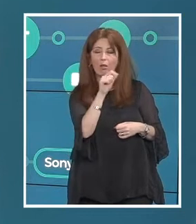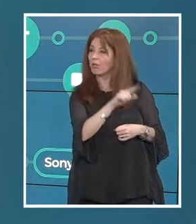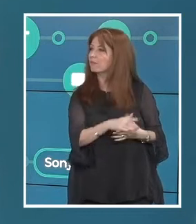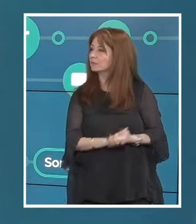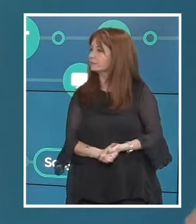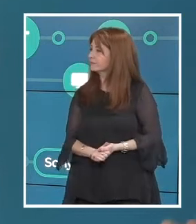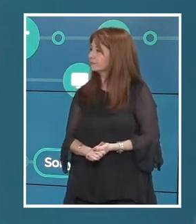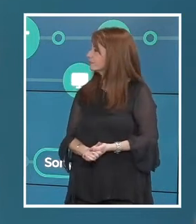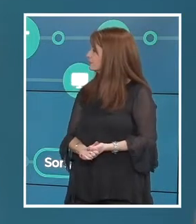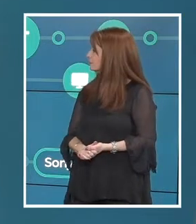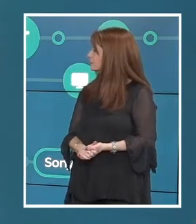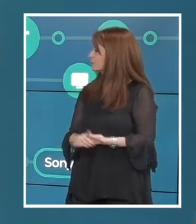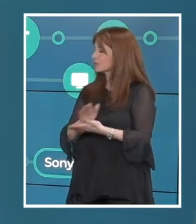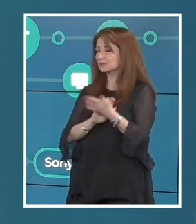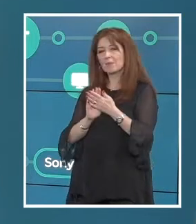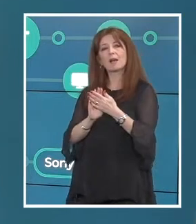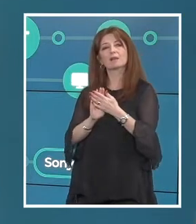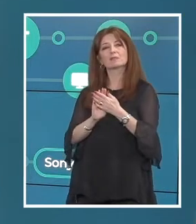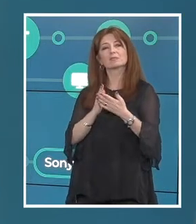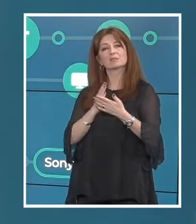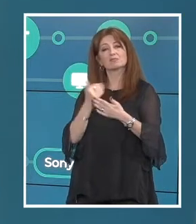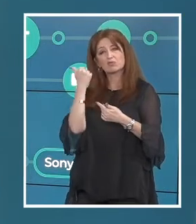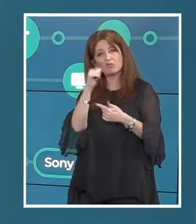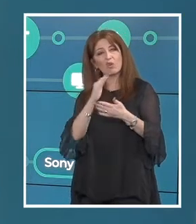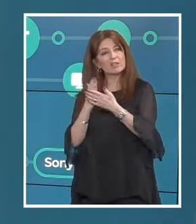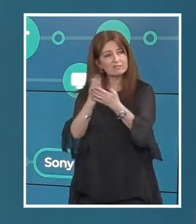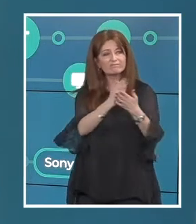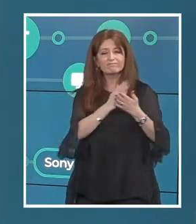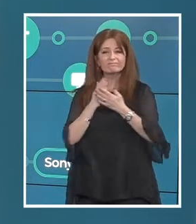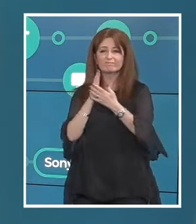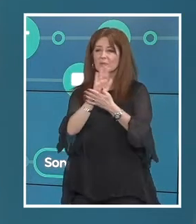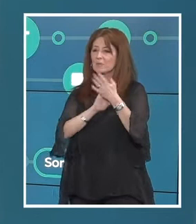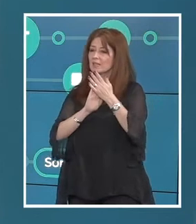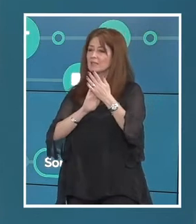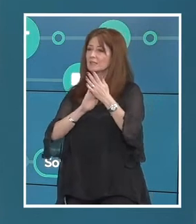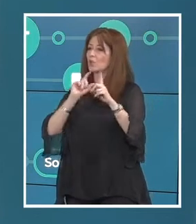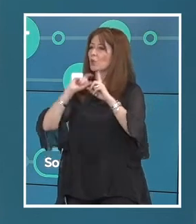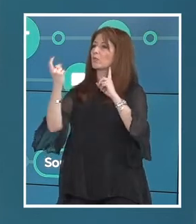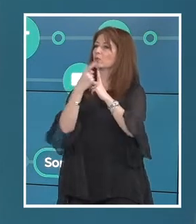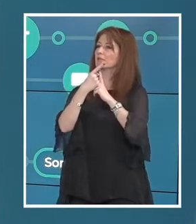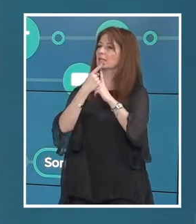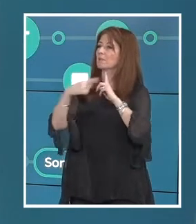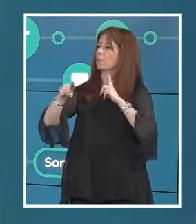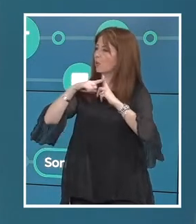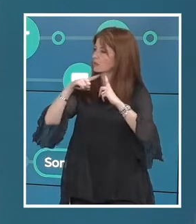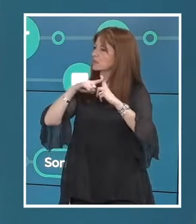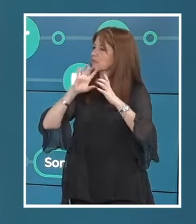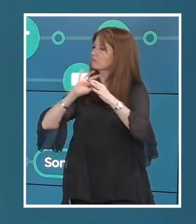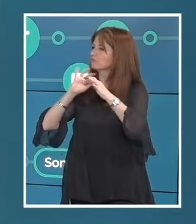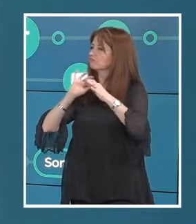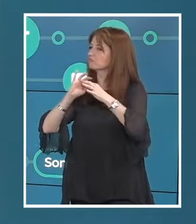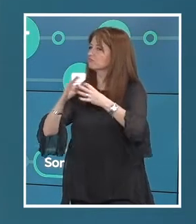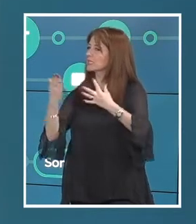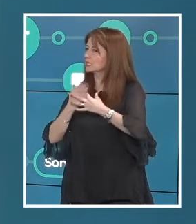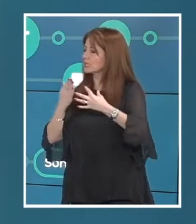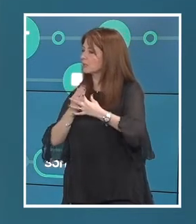it's just knowledge sharing and providing a more positive community around accessibility, which leads me into